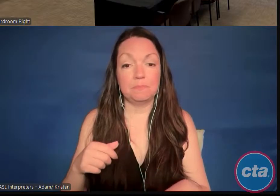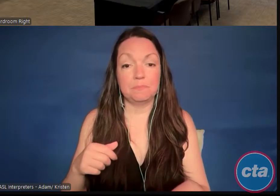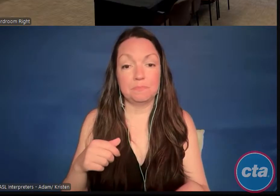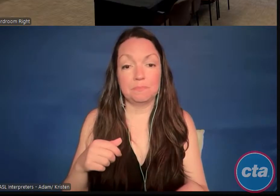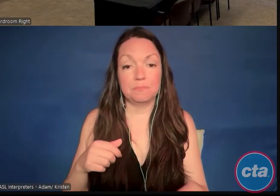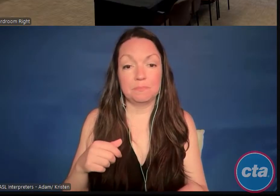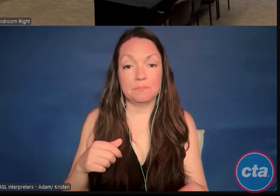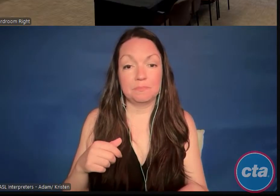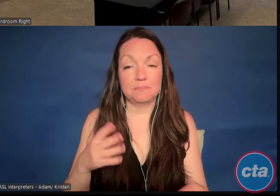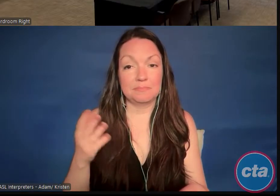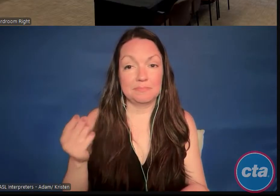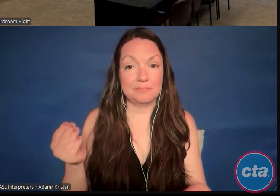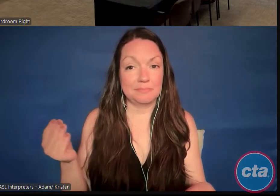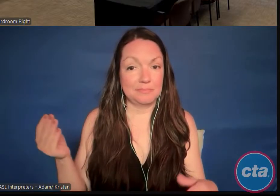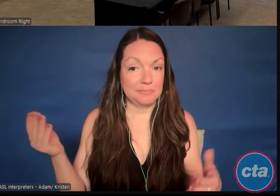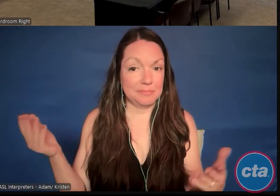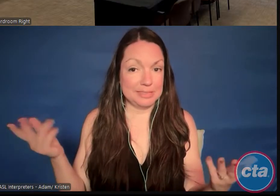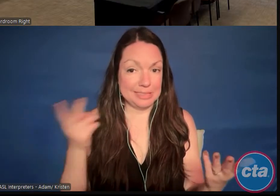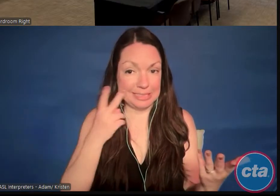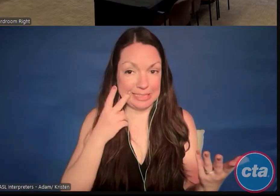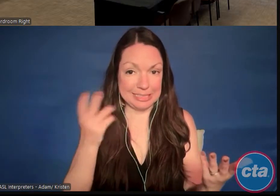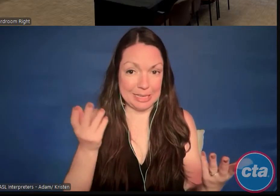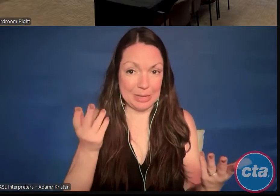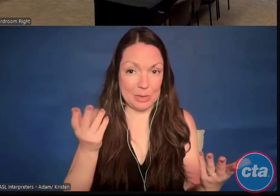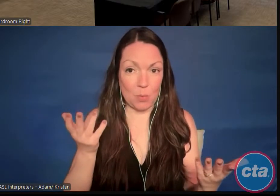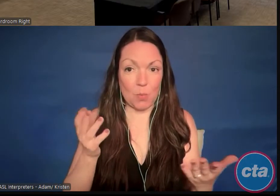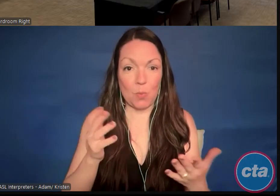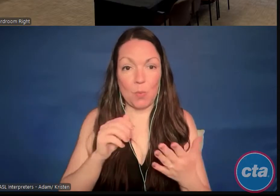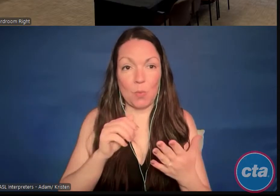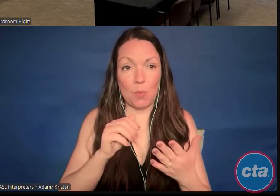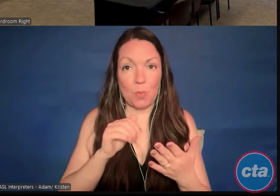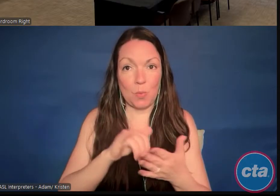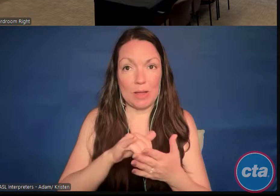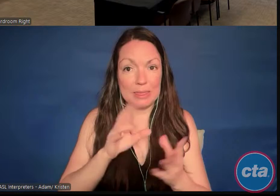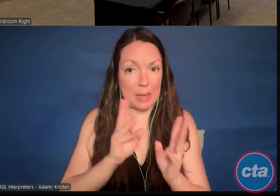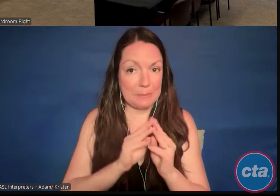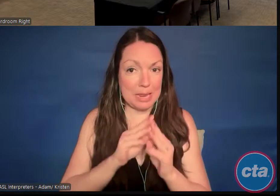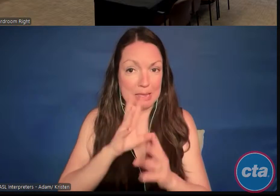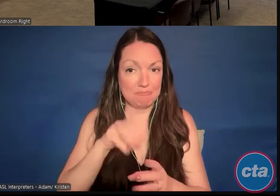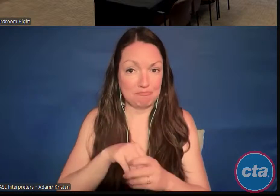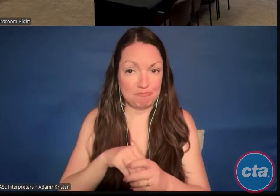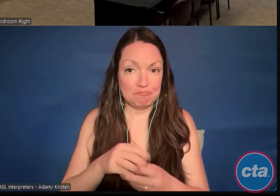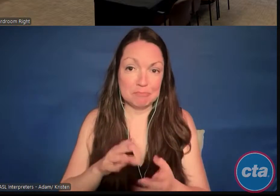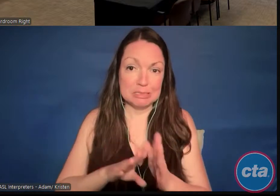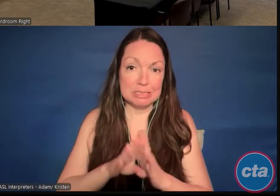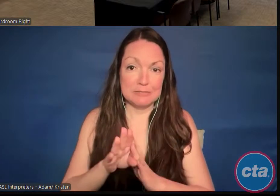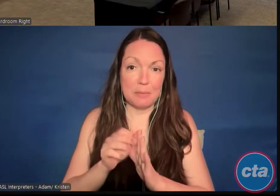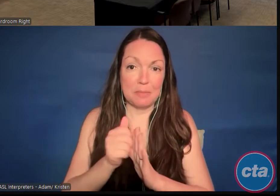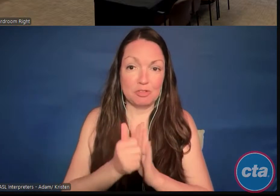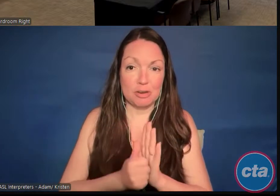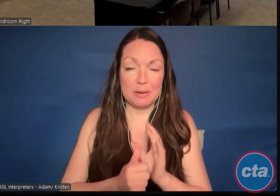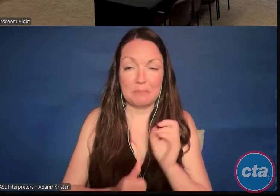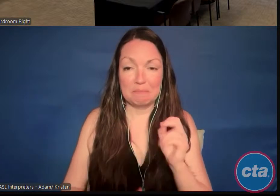not, what that meeting will consist of. We'll develop that agenda, so.